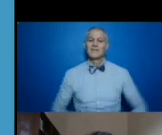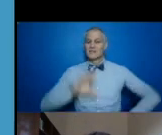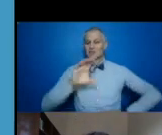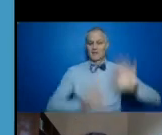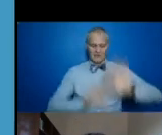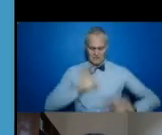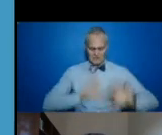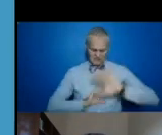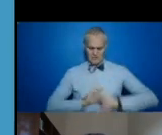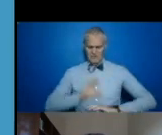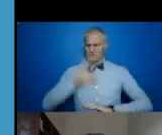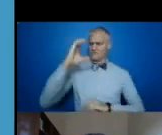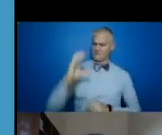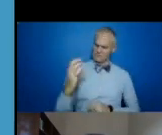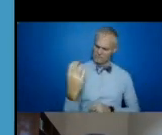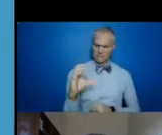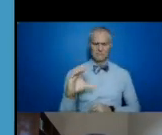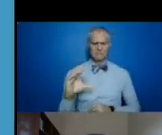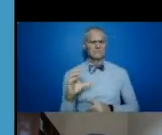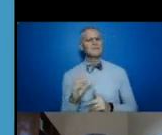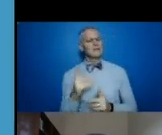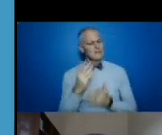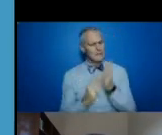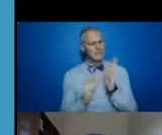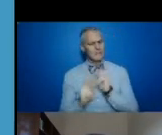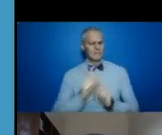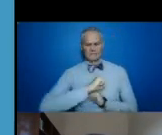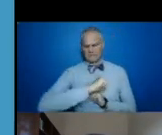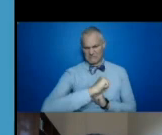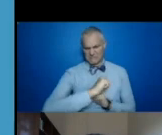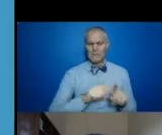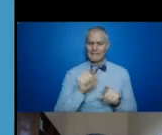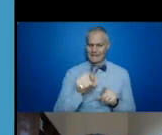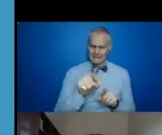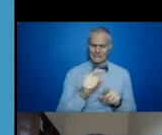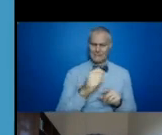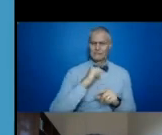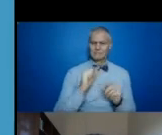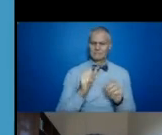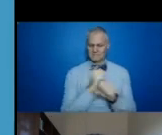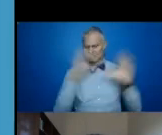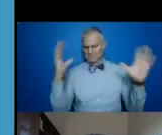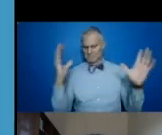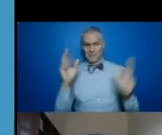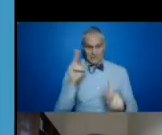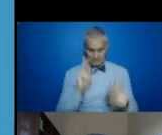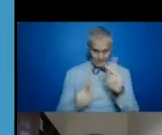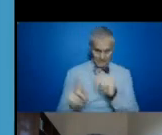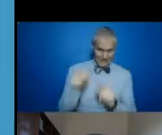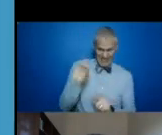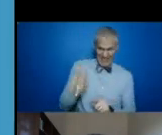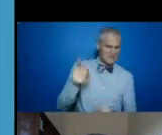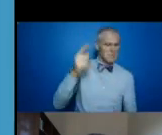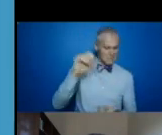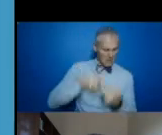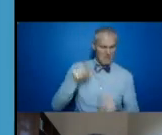assertion. Some people resist this assertion, but we always start with this assertion. The people are not the problem. The